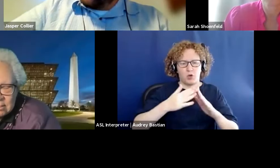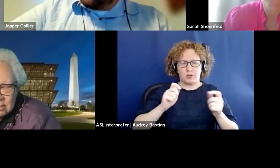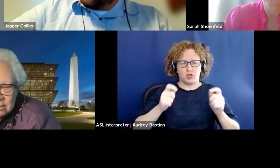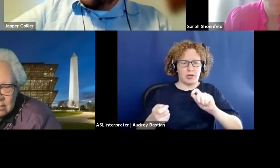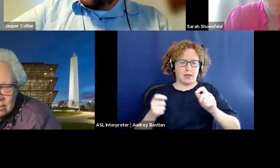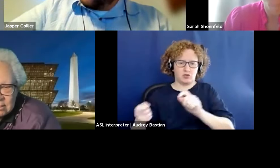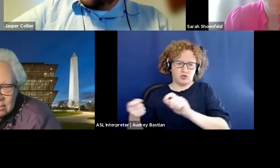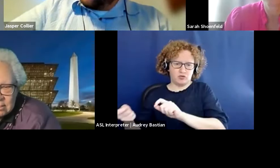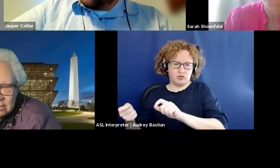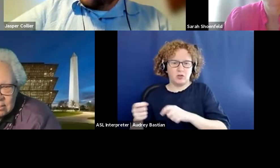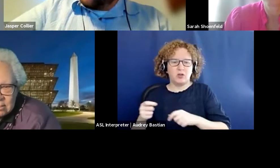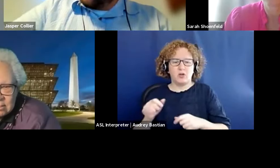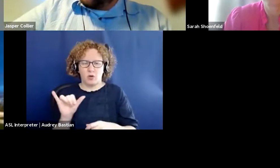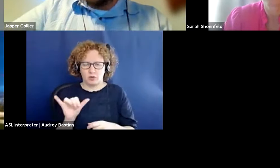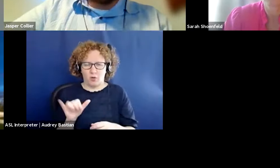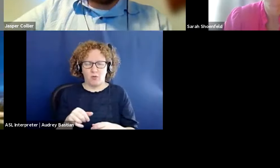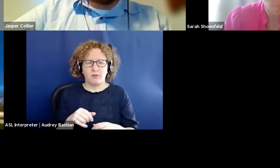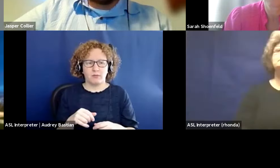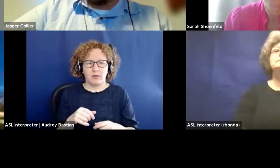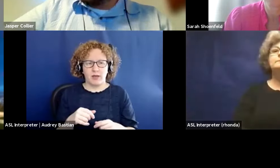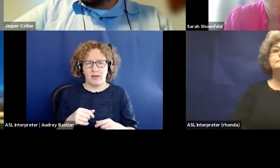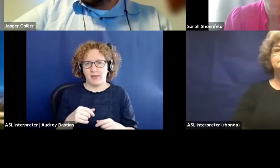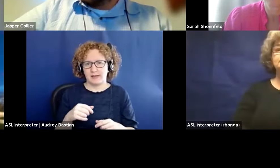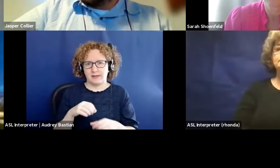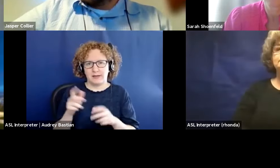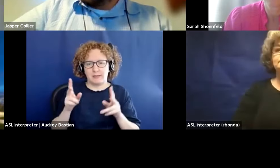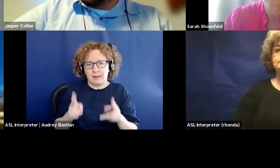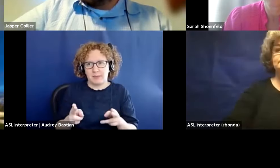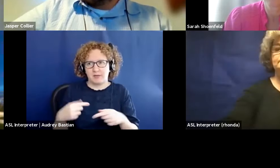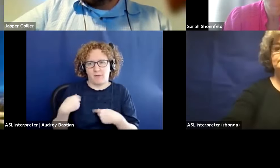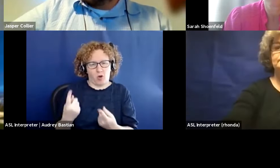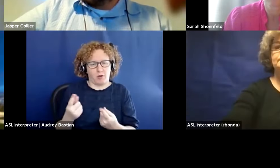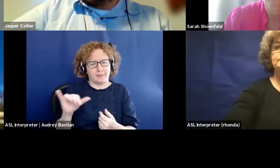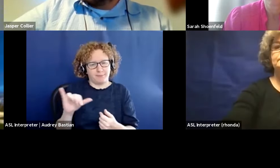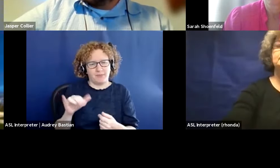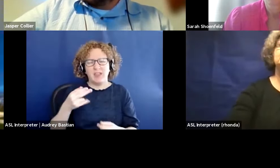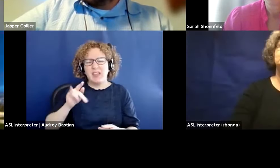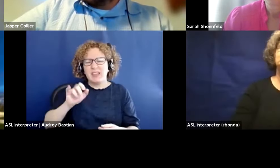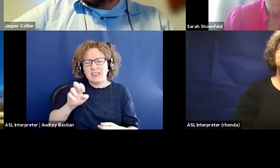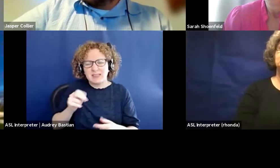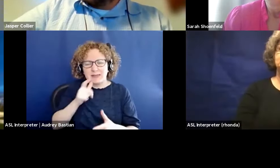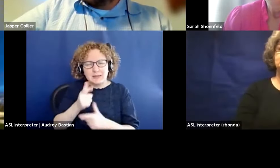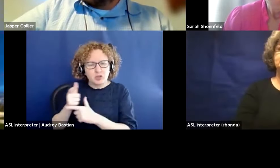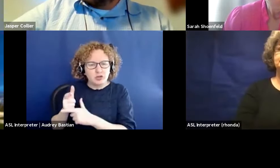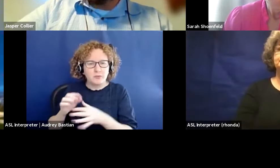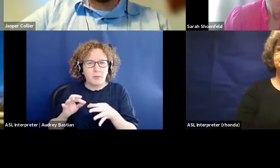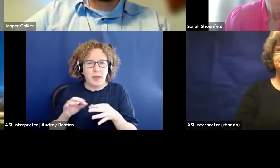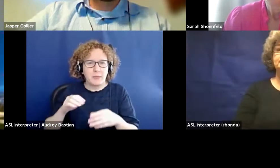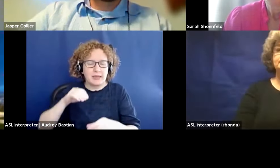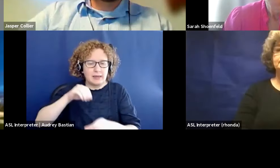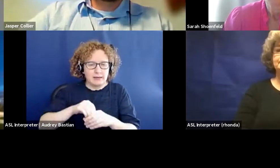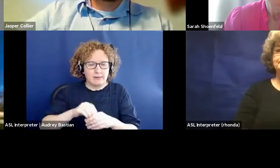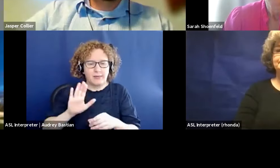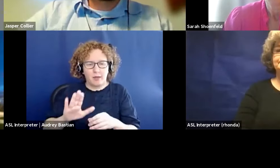And that's reflected in the clips we've played so far. The Hinton sisters spoke about having to be in their interview,